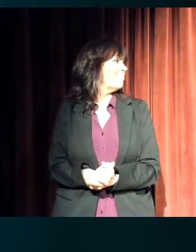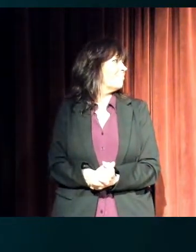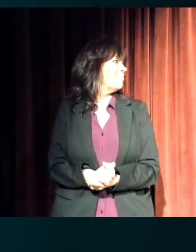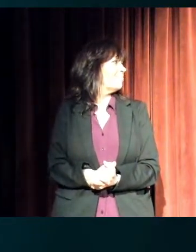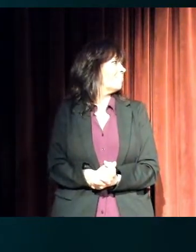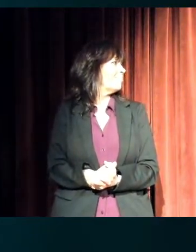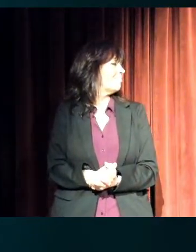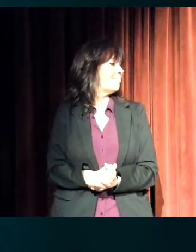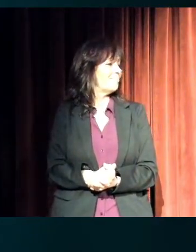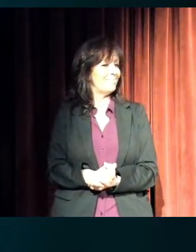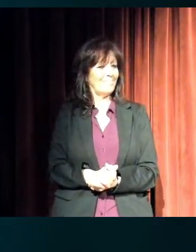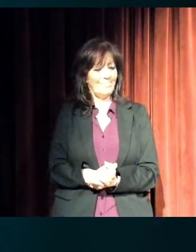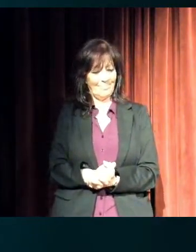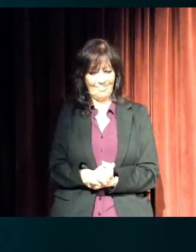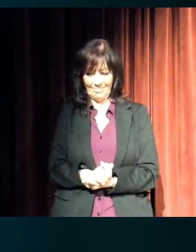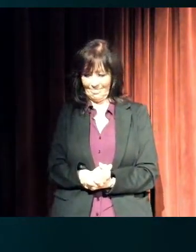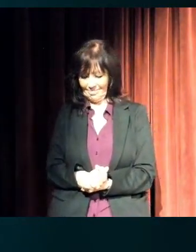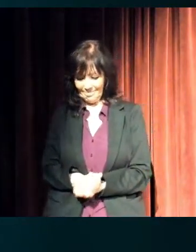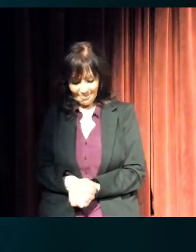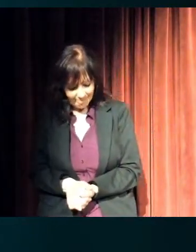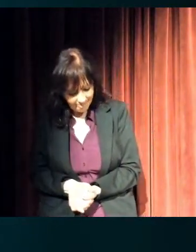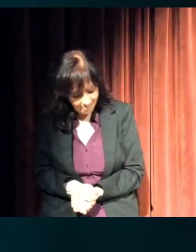Yes, you